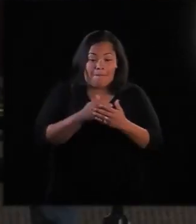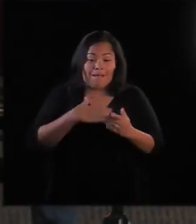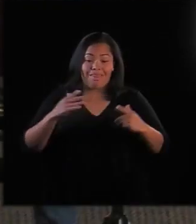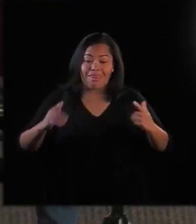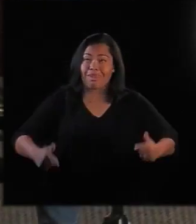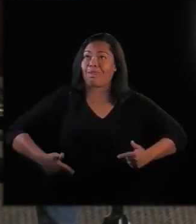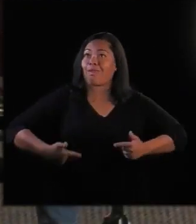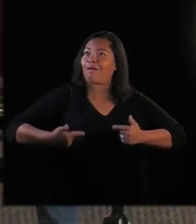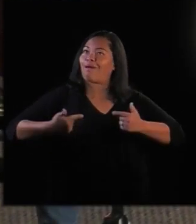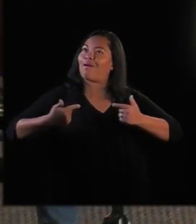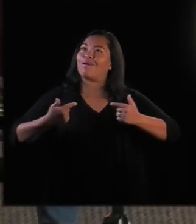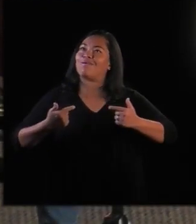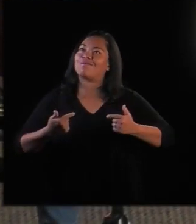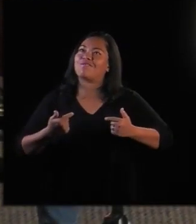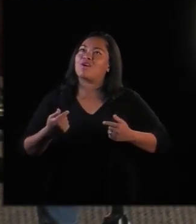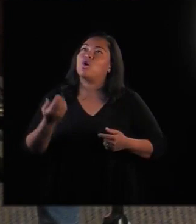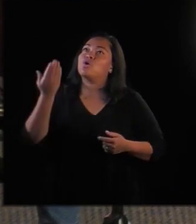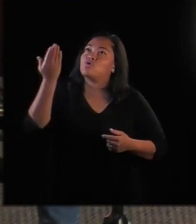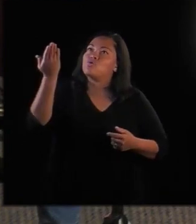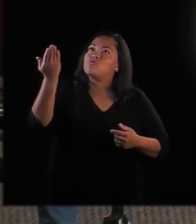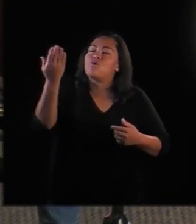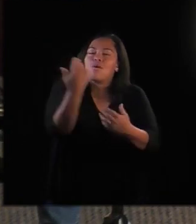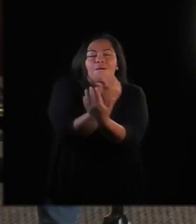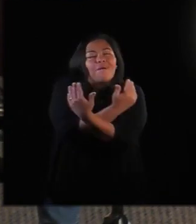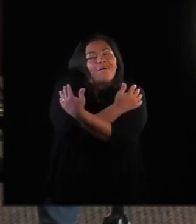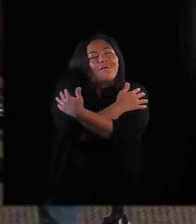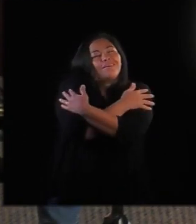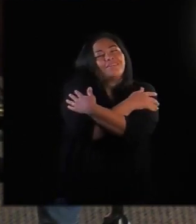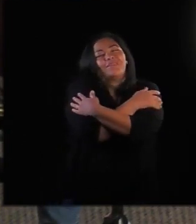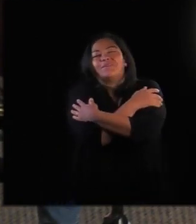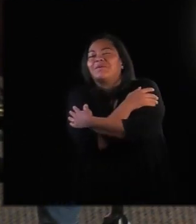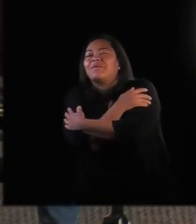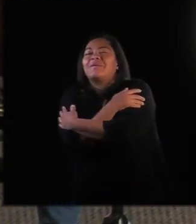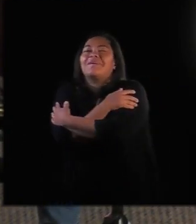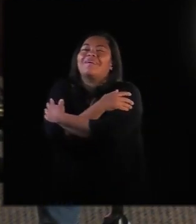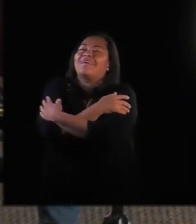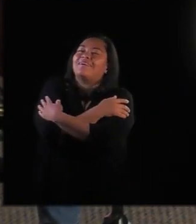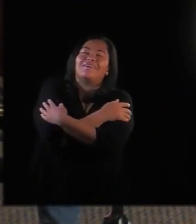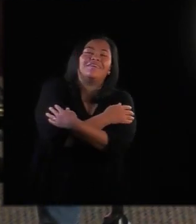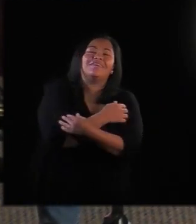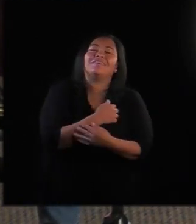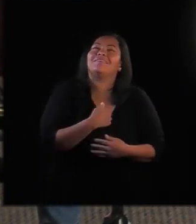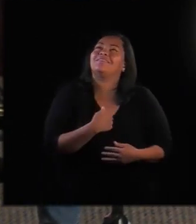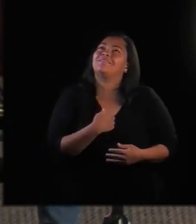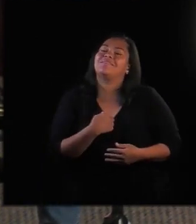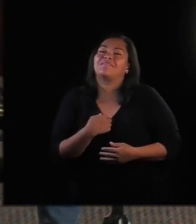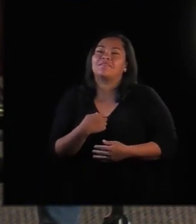All my days I've been held in your hand.